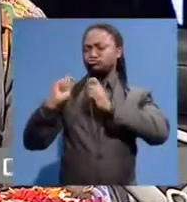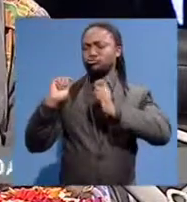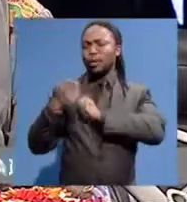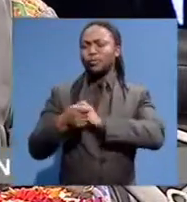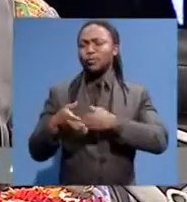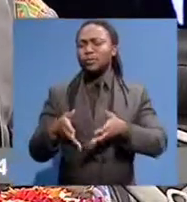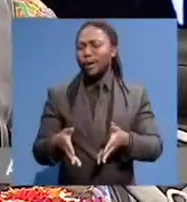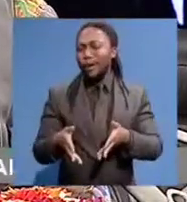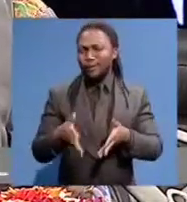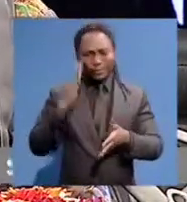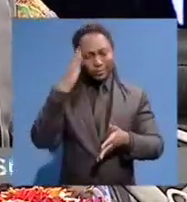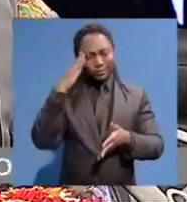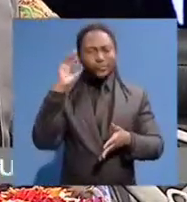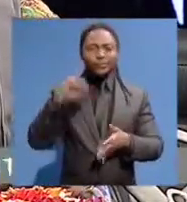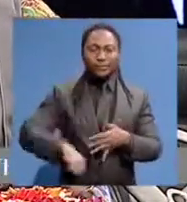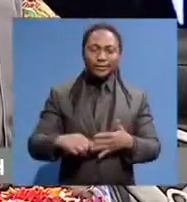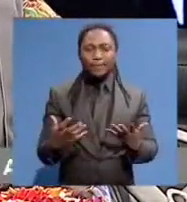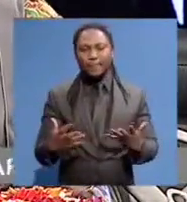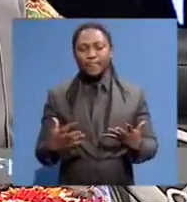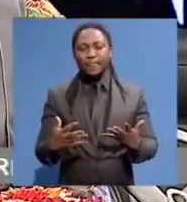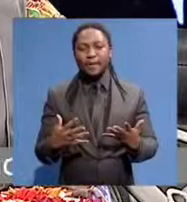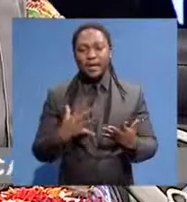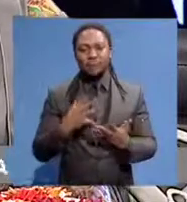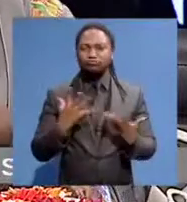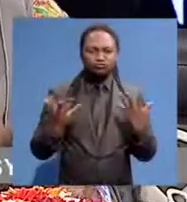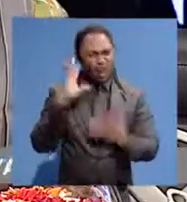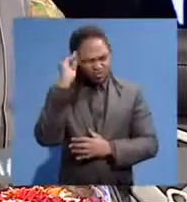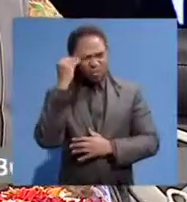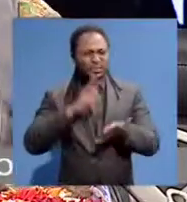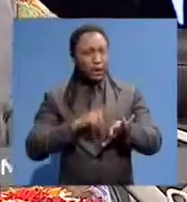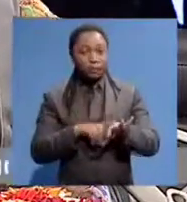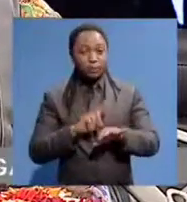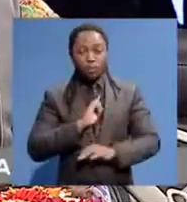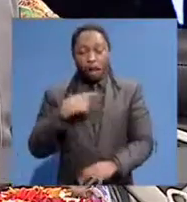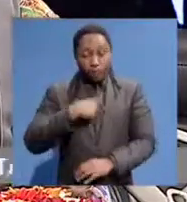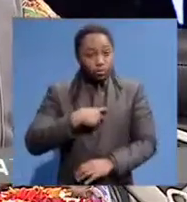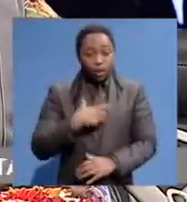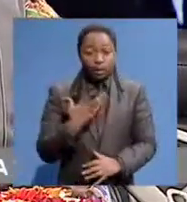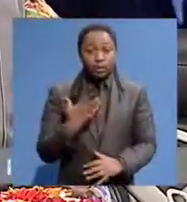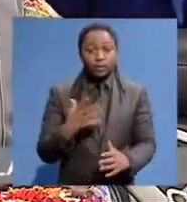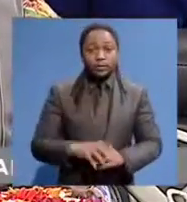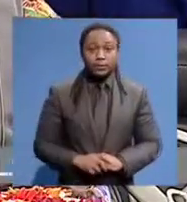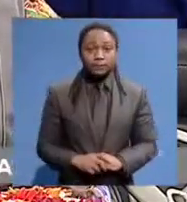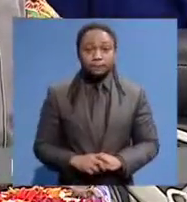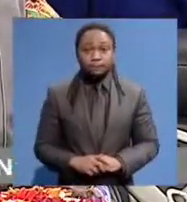Kilabona, yeah, man, it was a very interesting time because, I mean, for me personally,